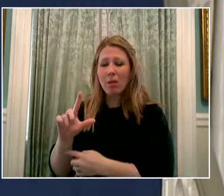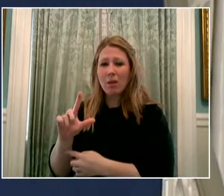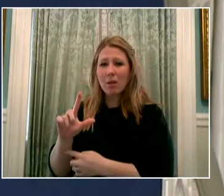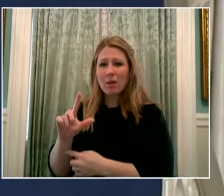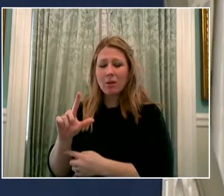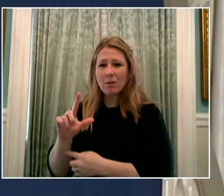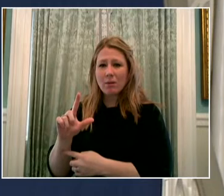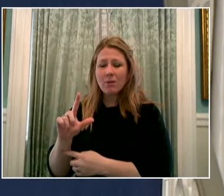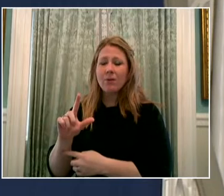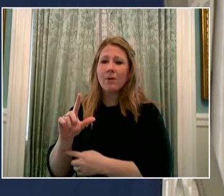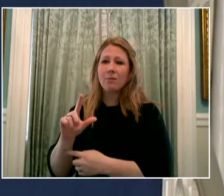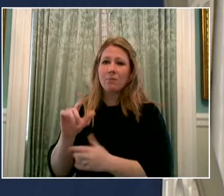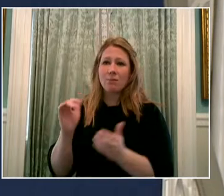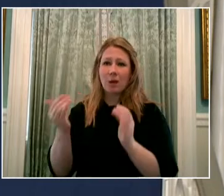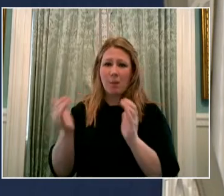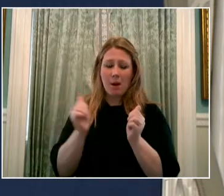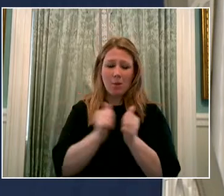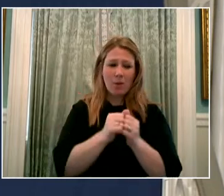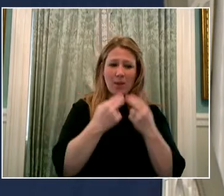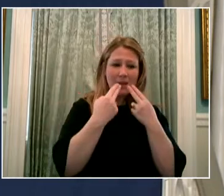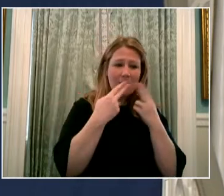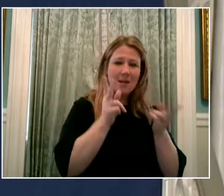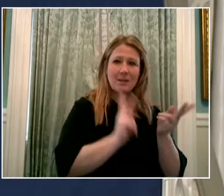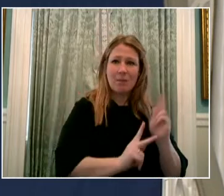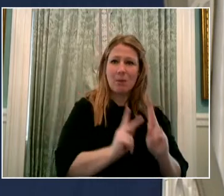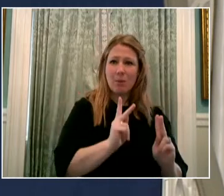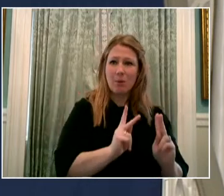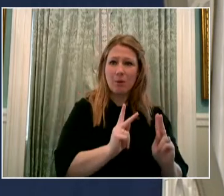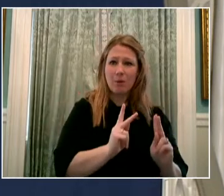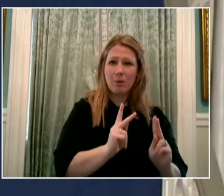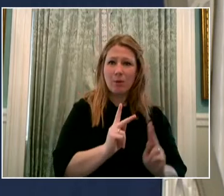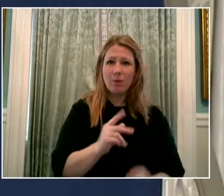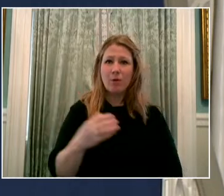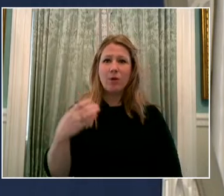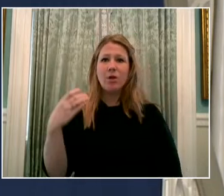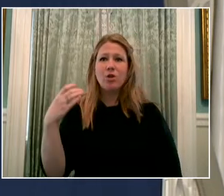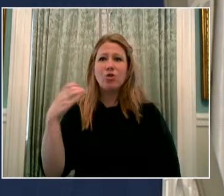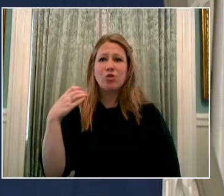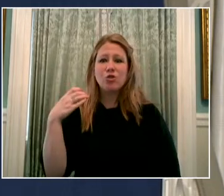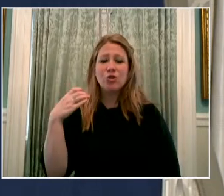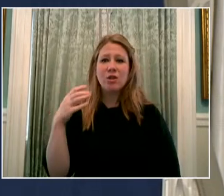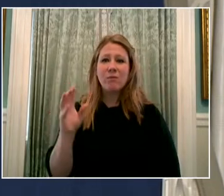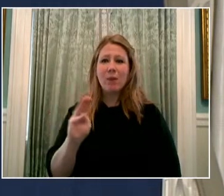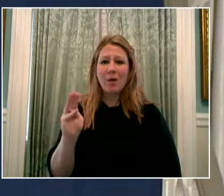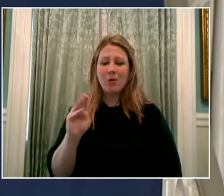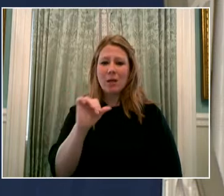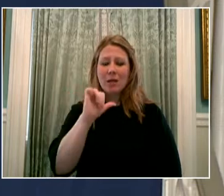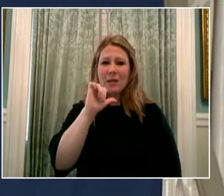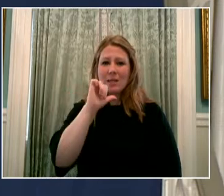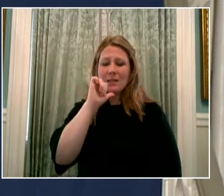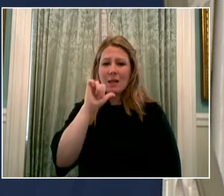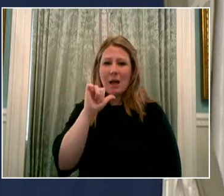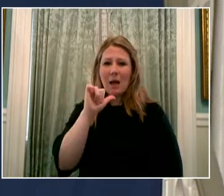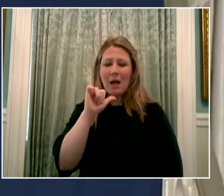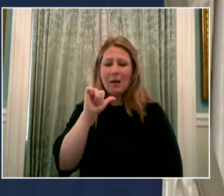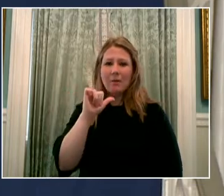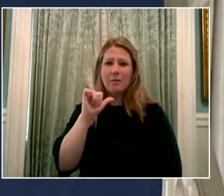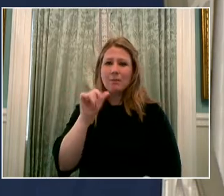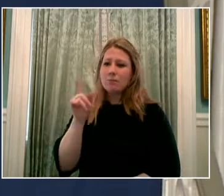than the victims of crime. Chief Madry is not being accused of a criminal action. Let's be clear of that. He's not being accused